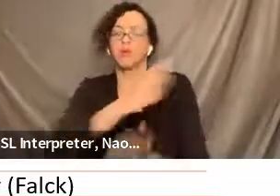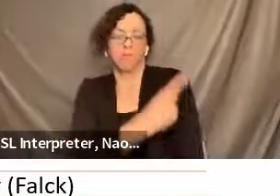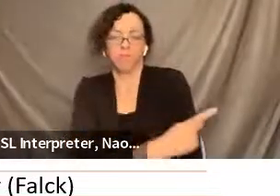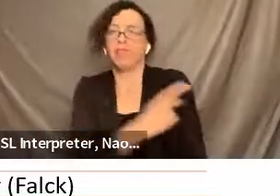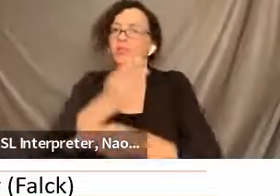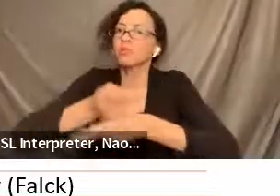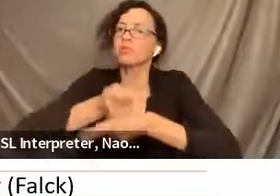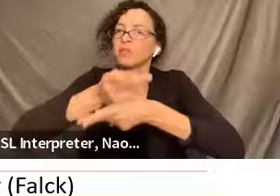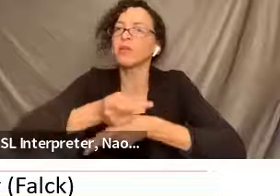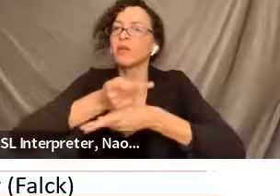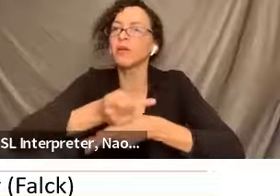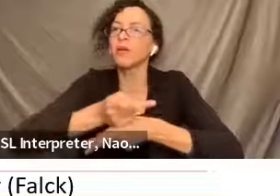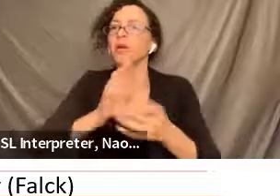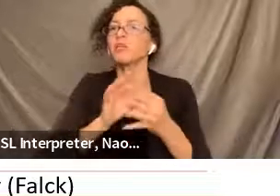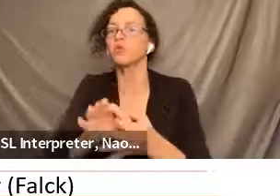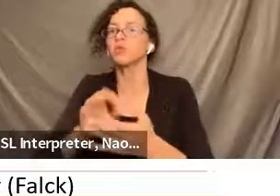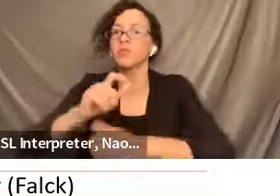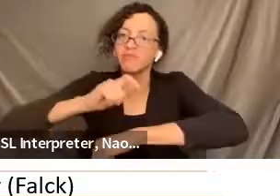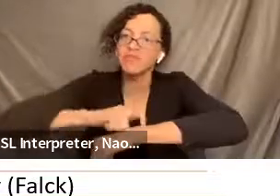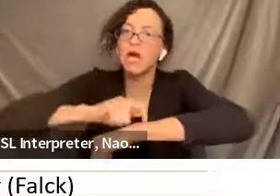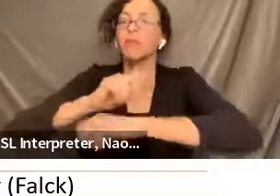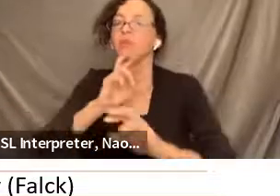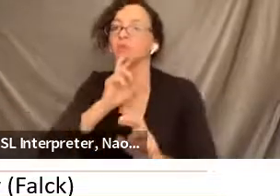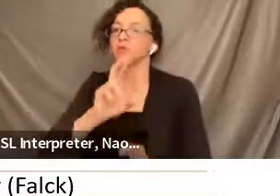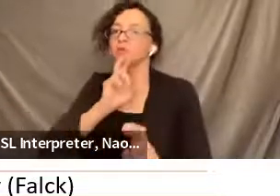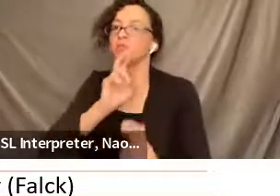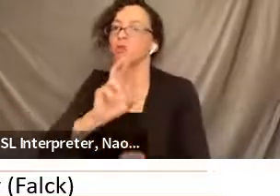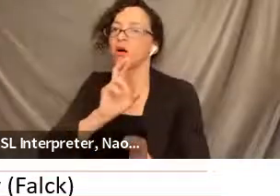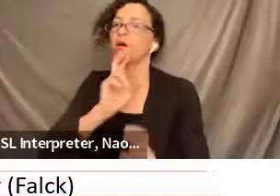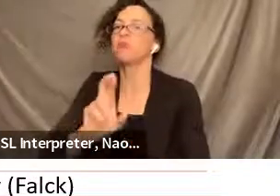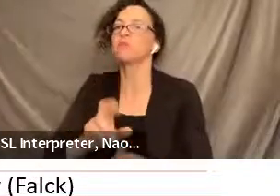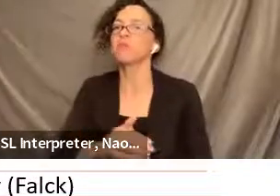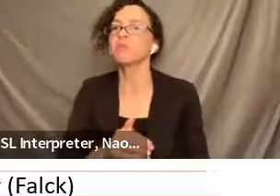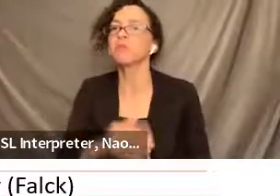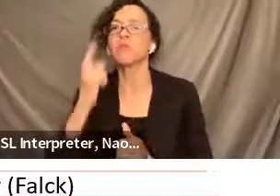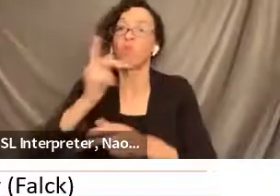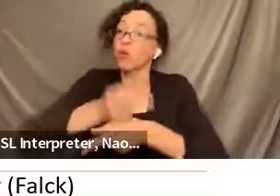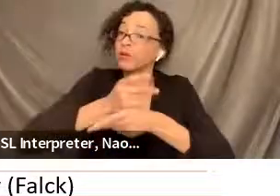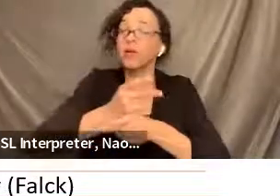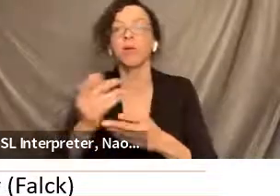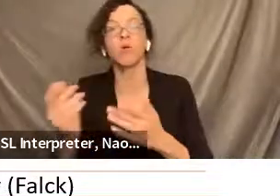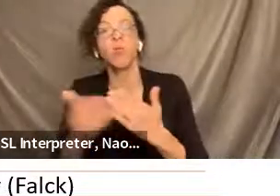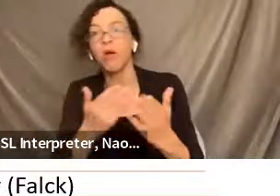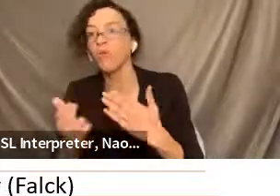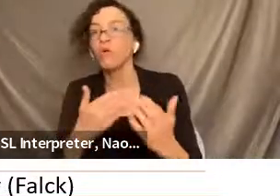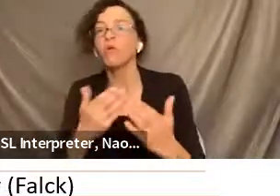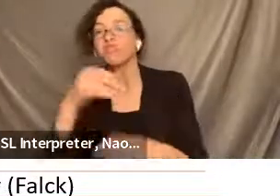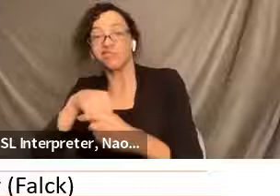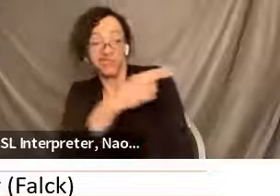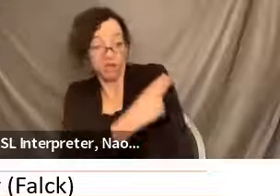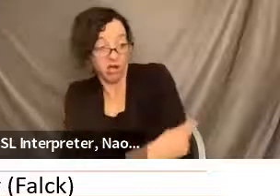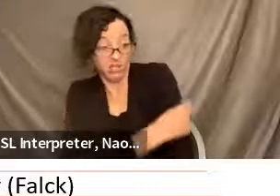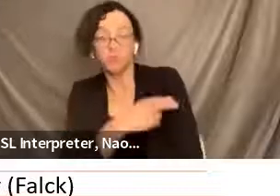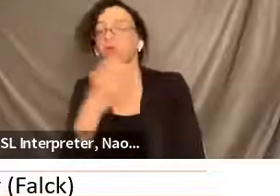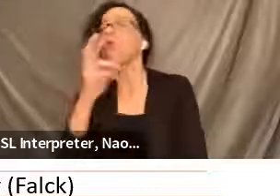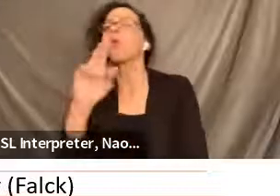of timely response, you know, for care, whether it's at a hospital or whatever the